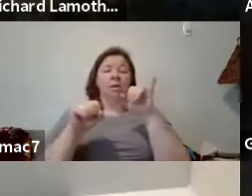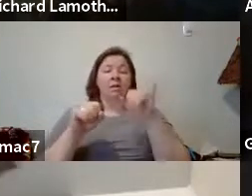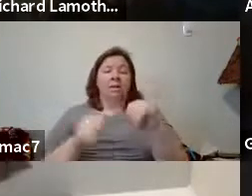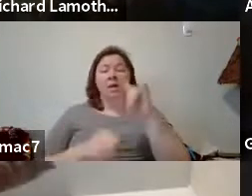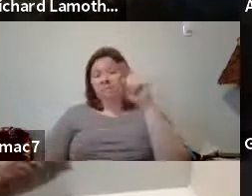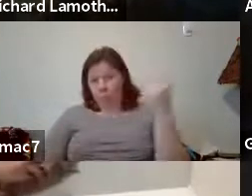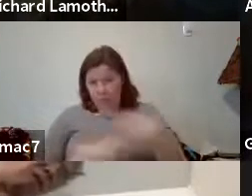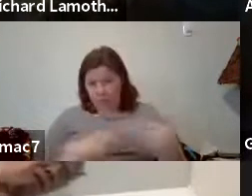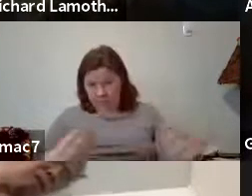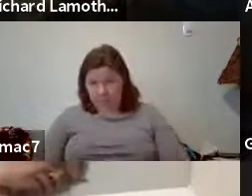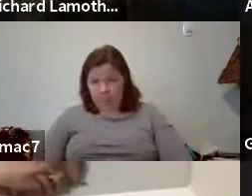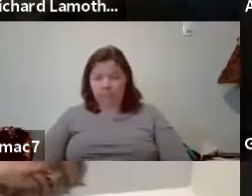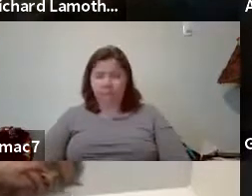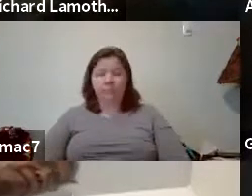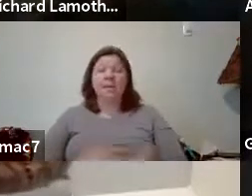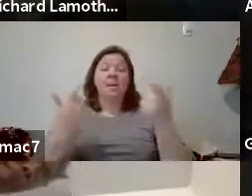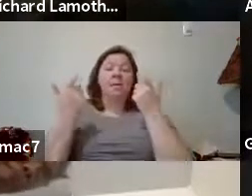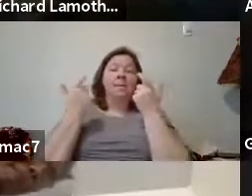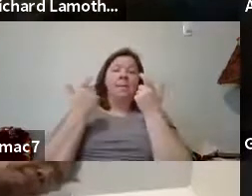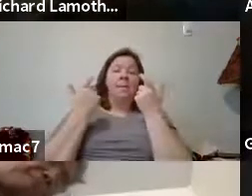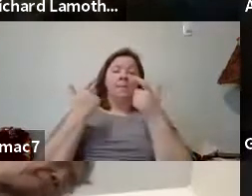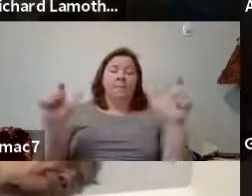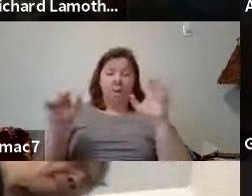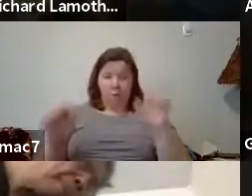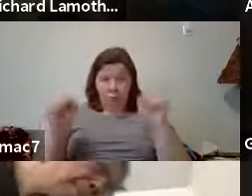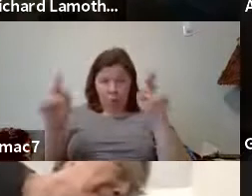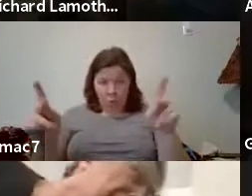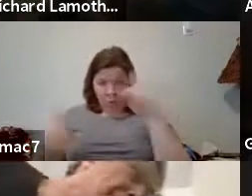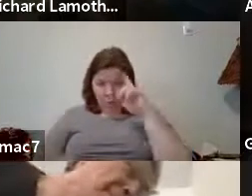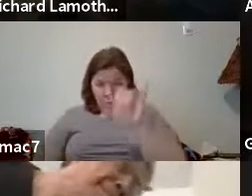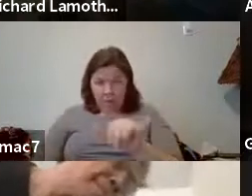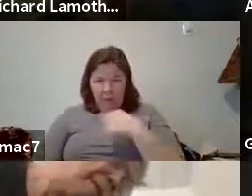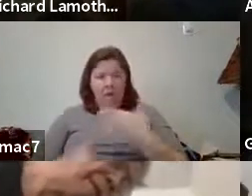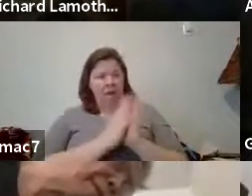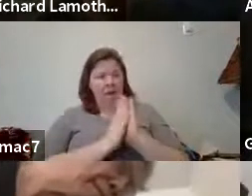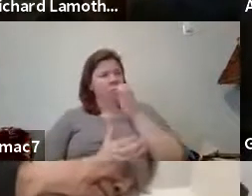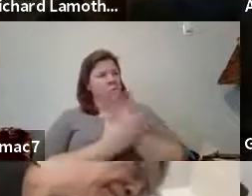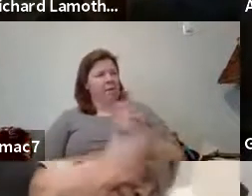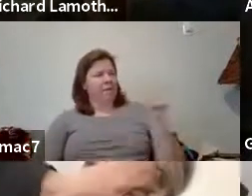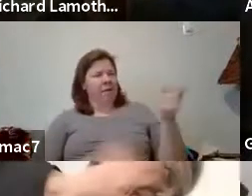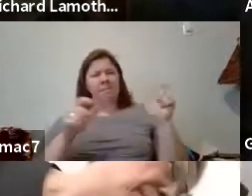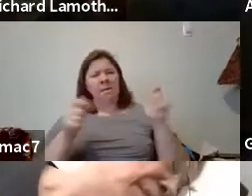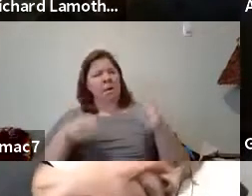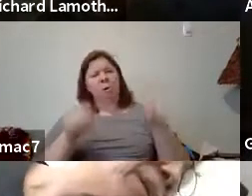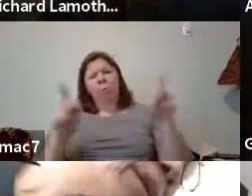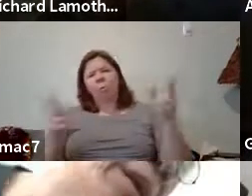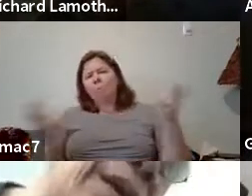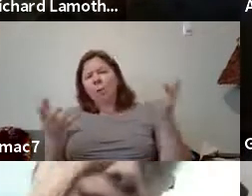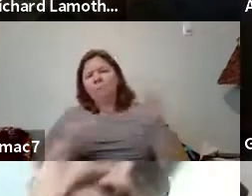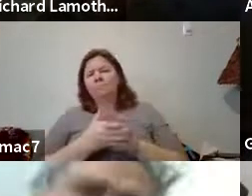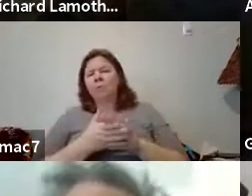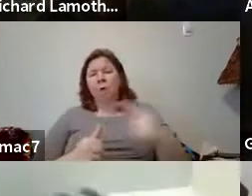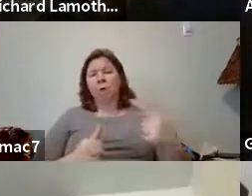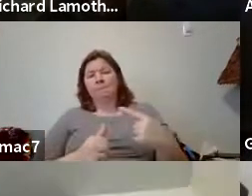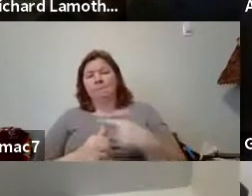thing. But the big opportunity, and I asked my wife this, I said, what's the big opportunity? And her first word